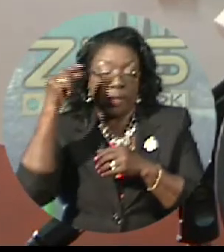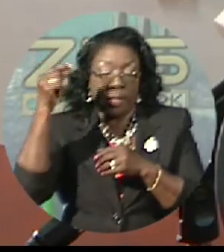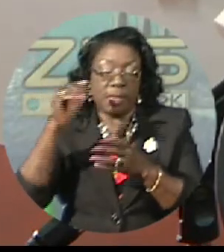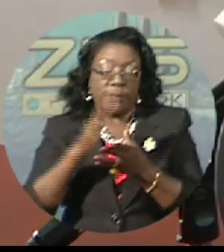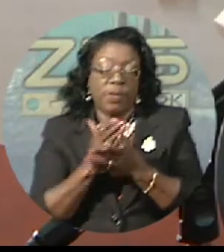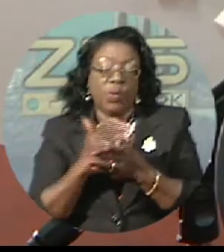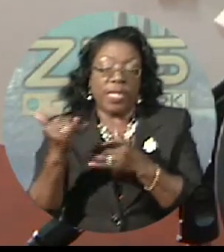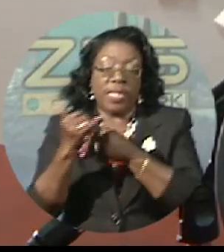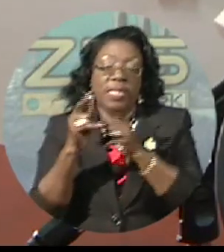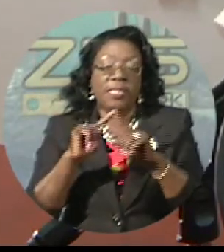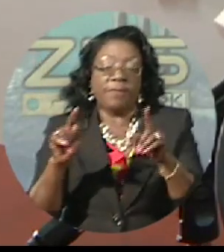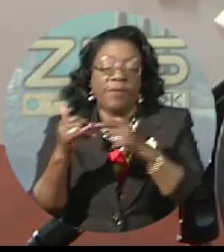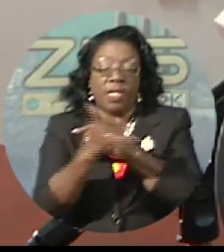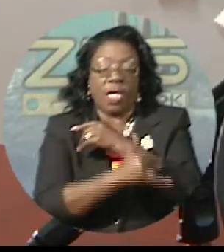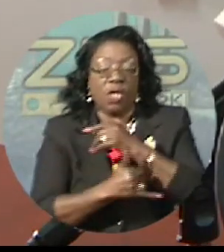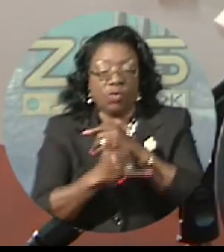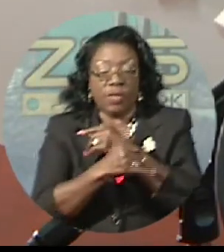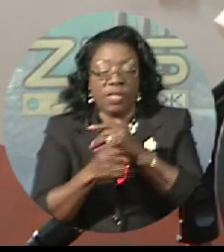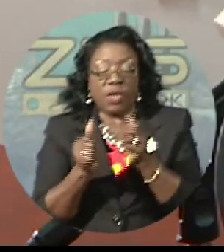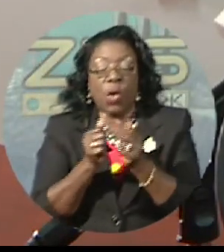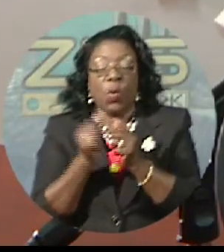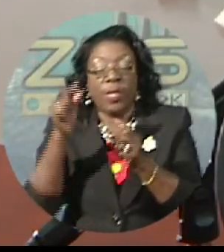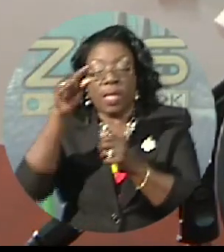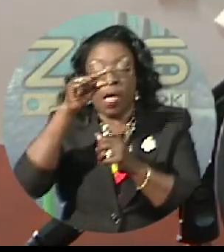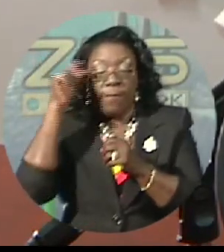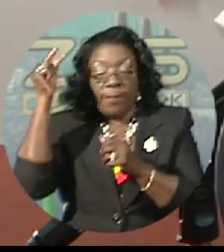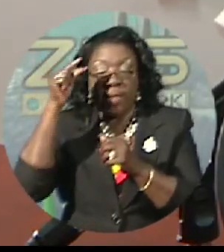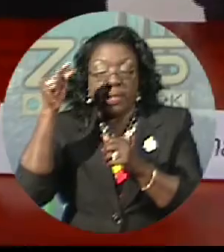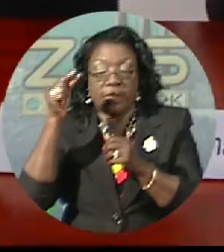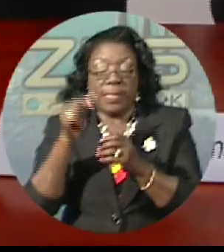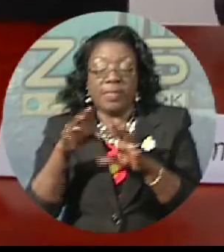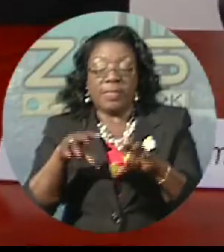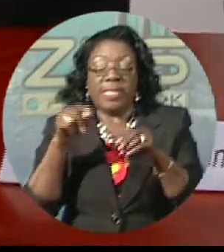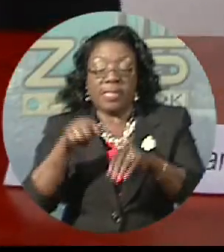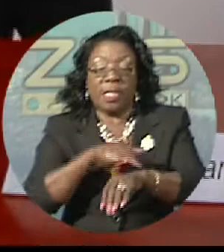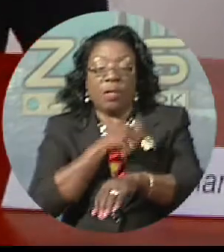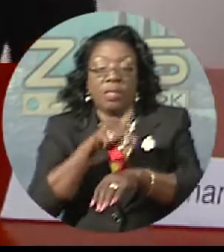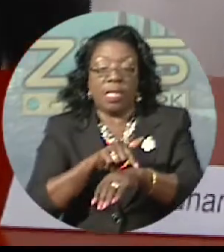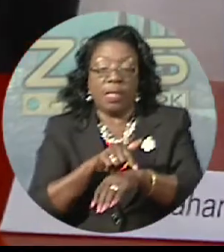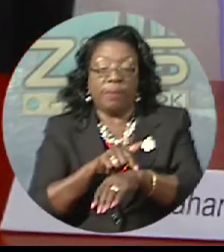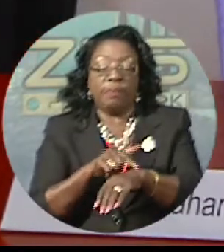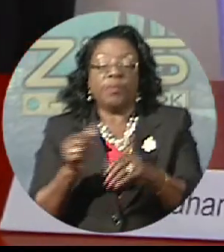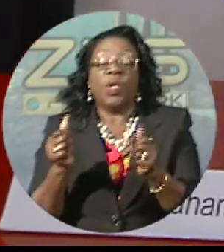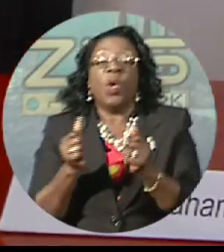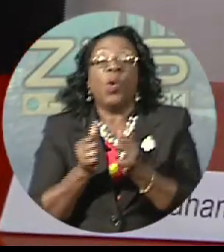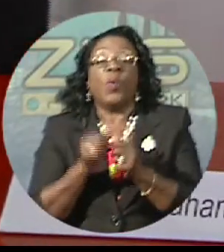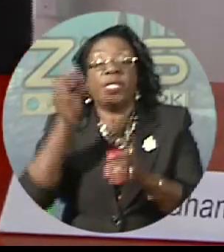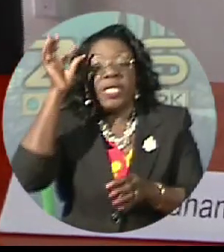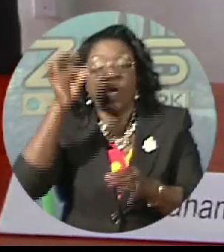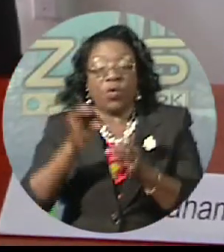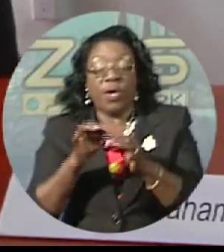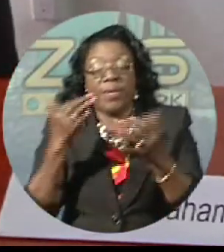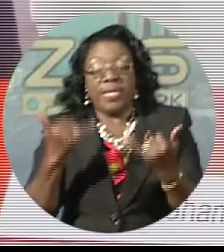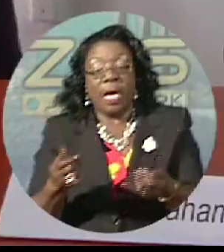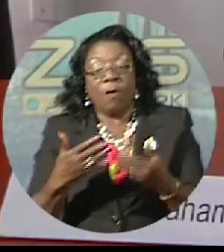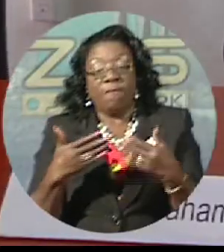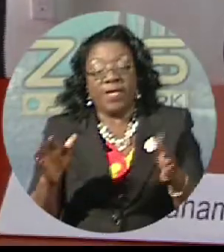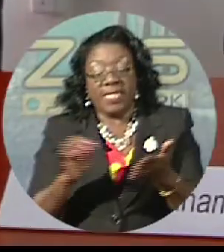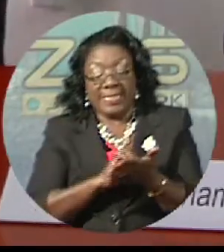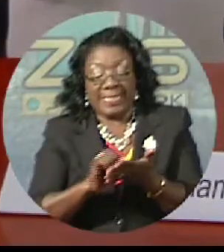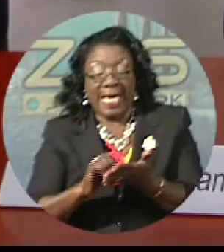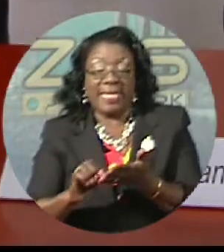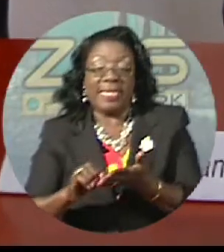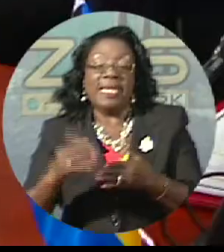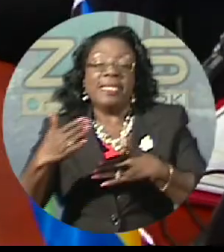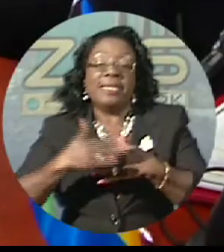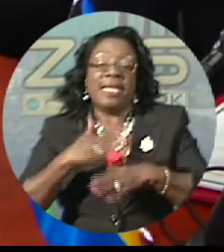state to state with governments, and so it takes a while. With the agreements now completed, the minister says the next step